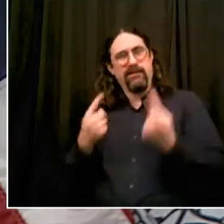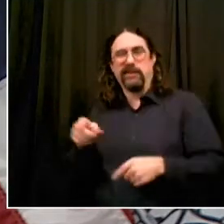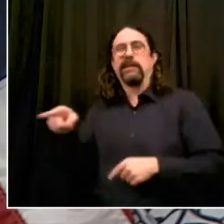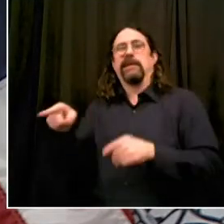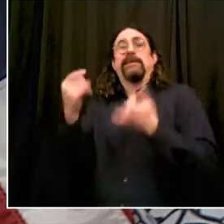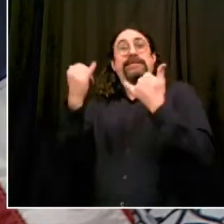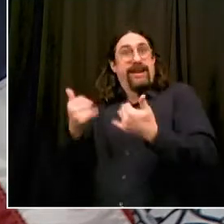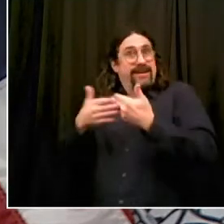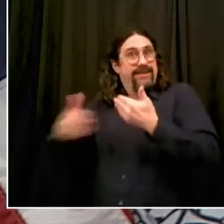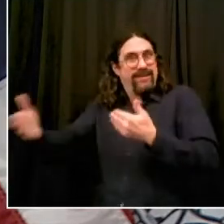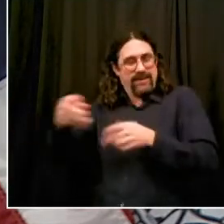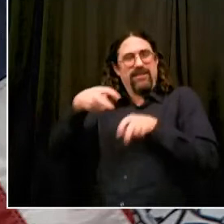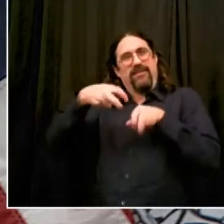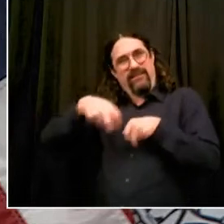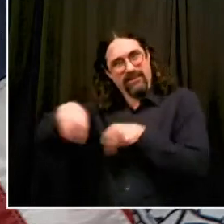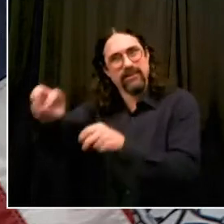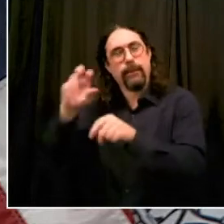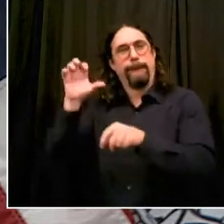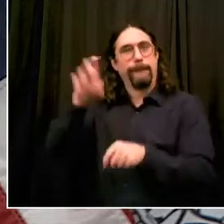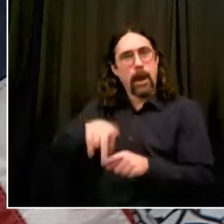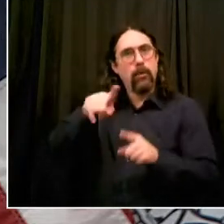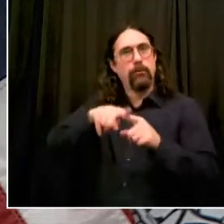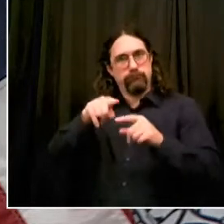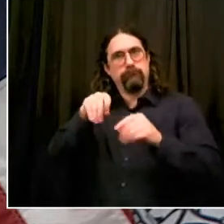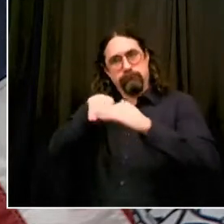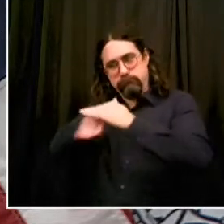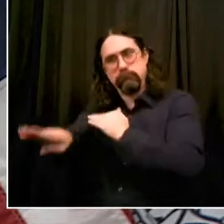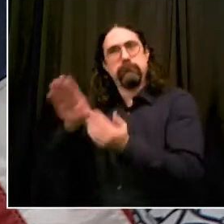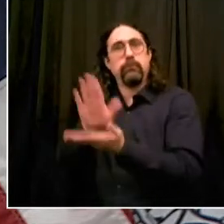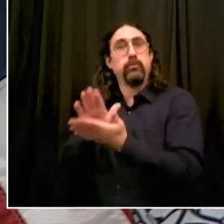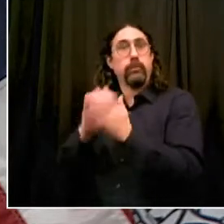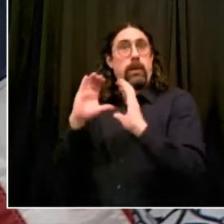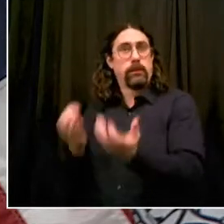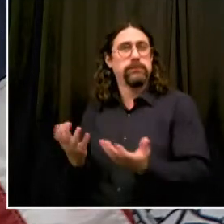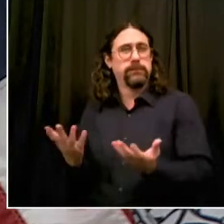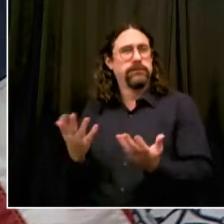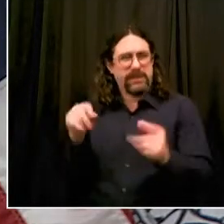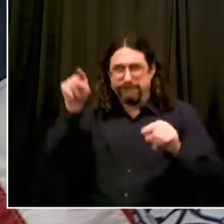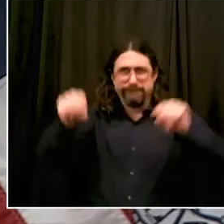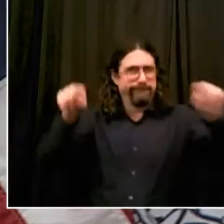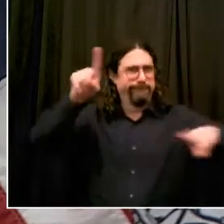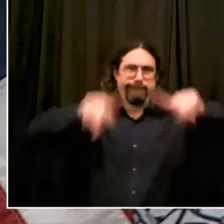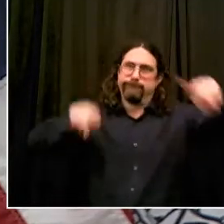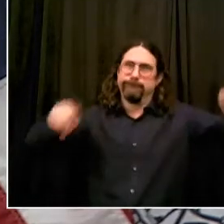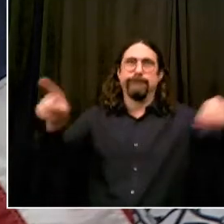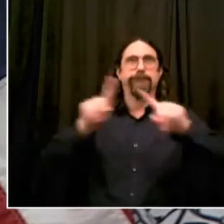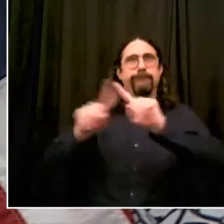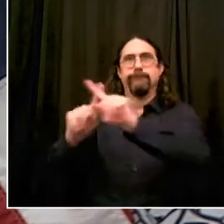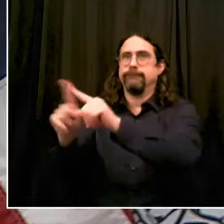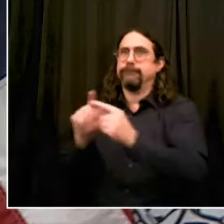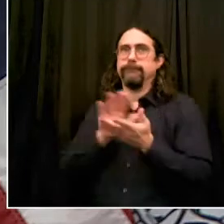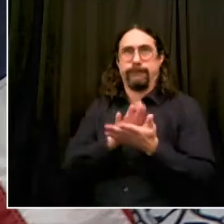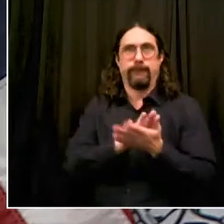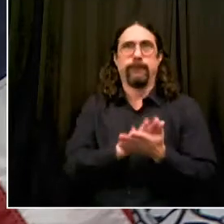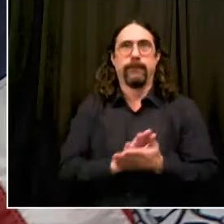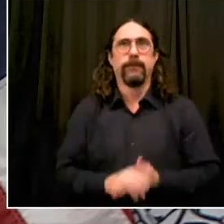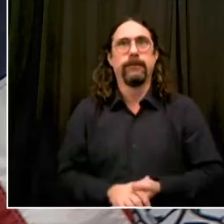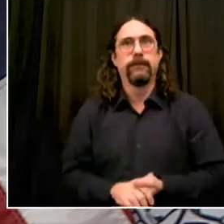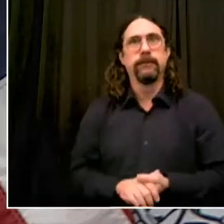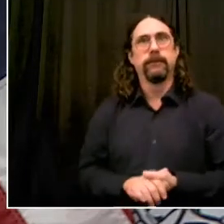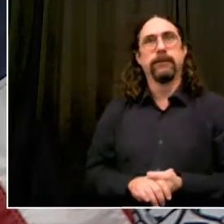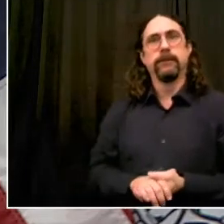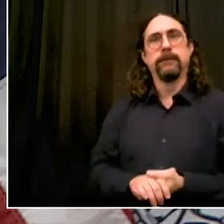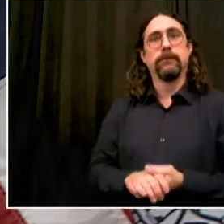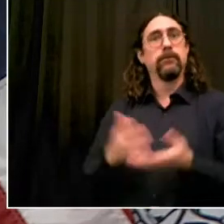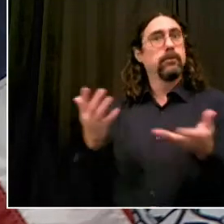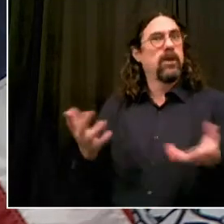to 5 days a week as quickly as possible. For some, that will be as early as Monday, December 7th. To your disparity point, Eliza, yes,